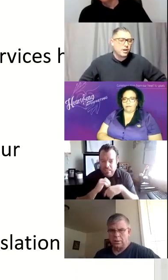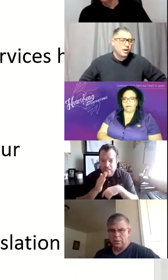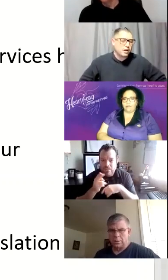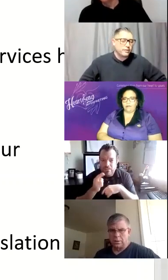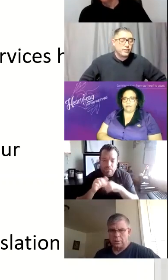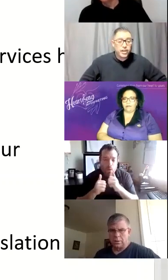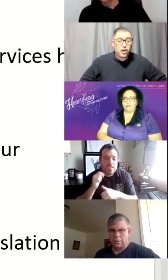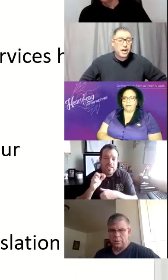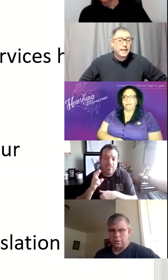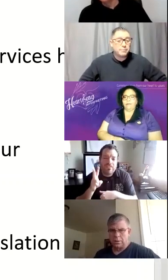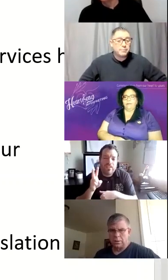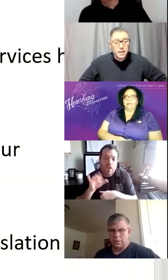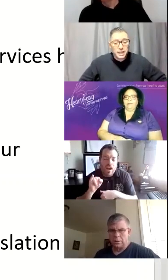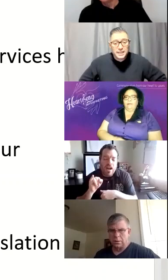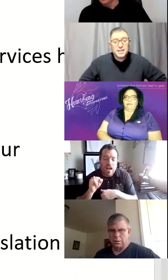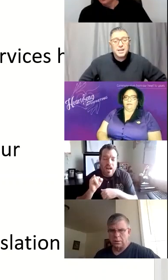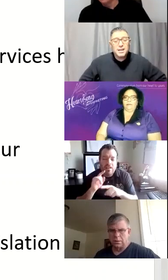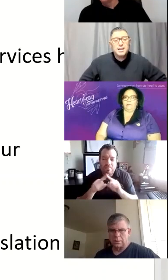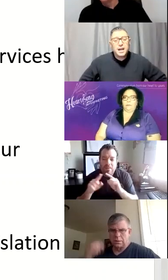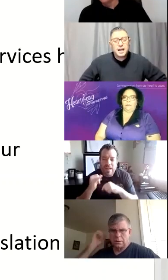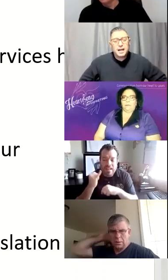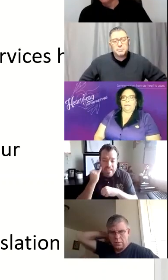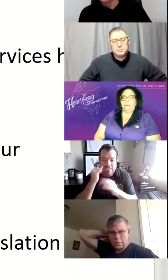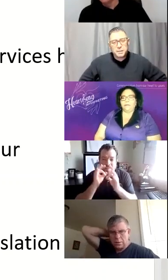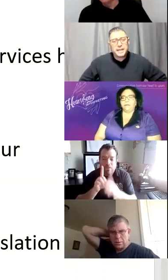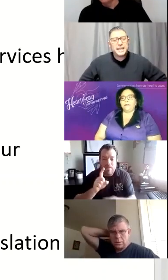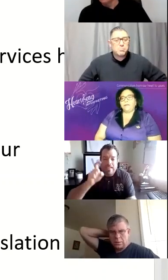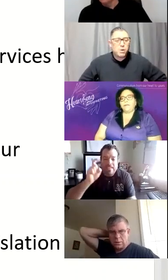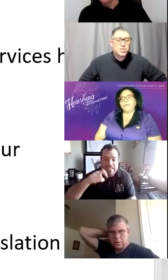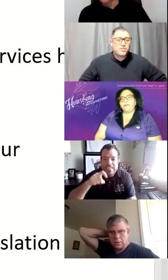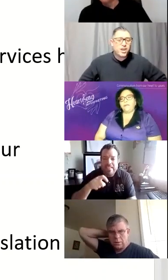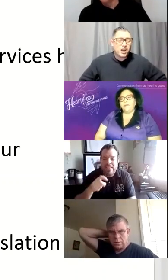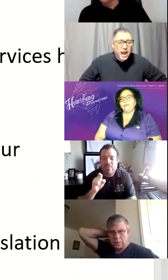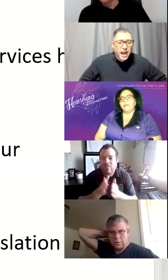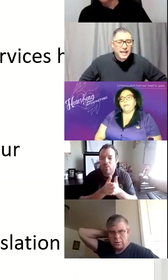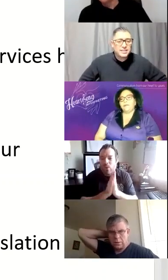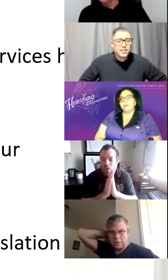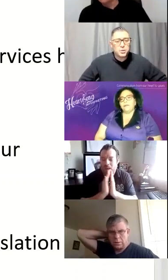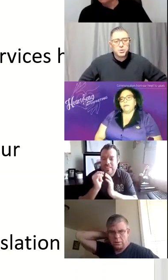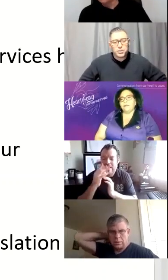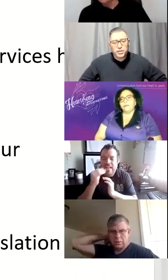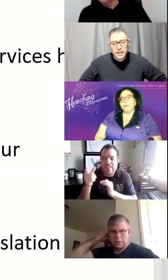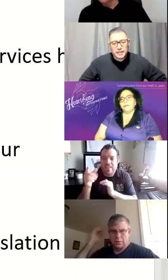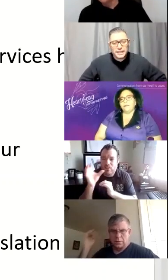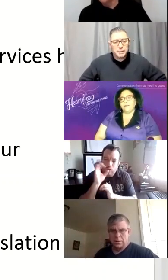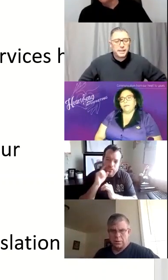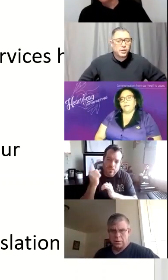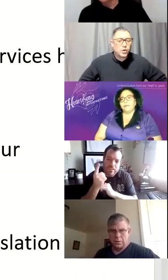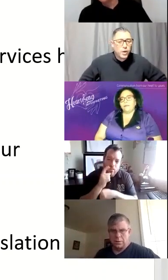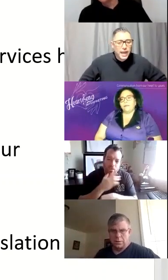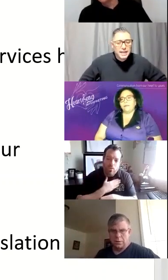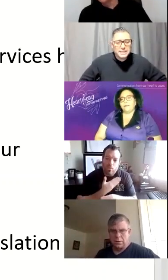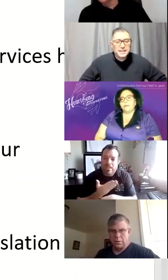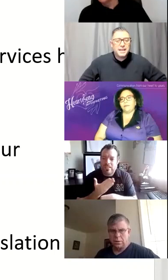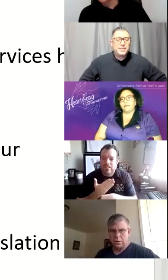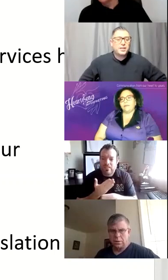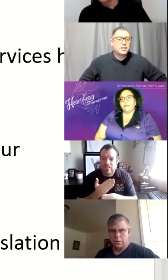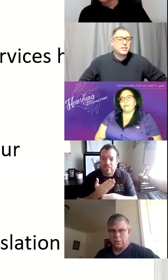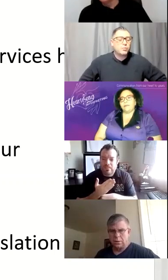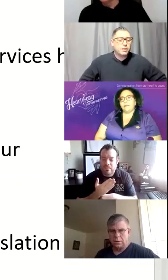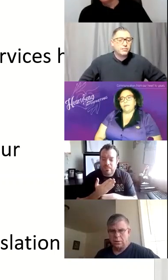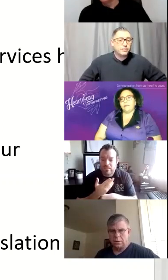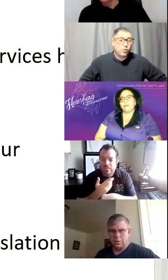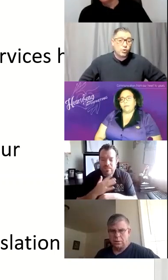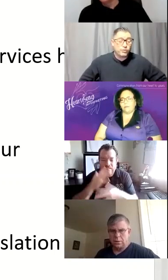their VRI capabilities. But again, most are VRIs, the interpreters are needed, they make that request, they'll